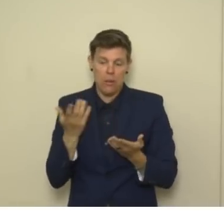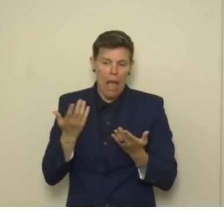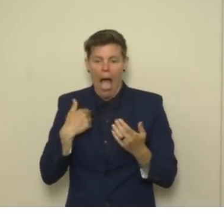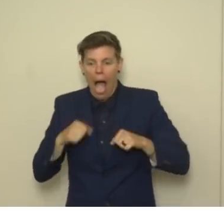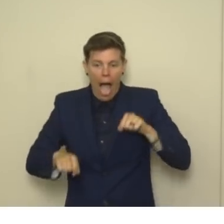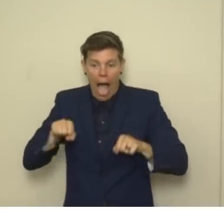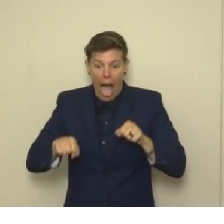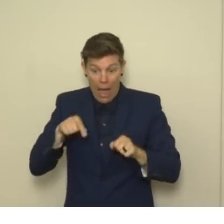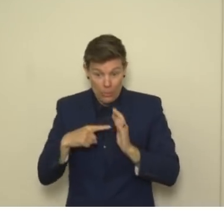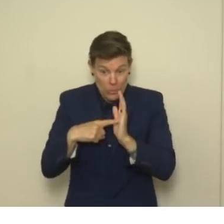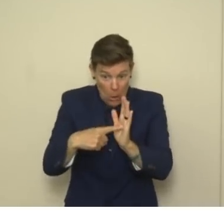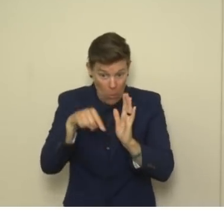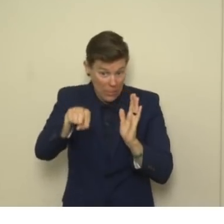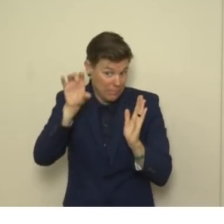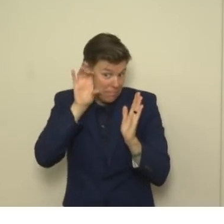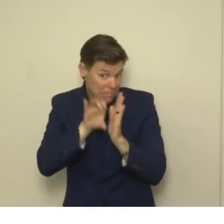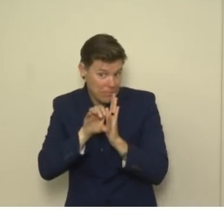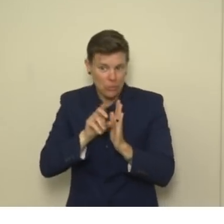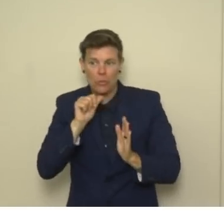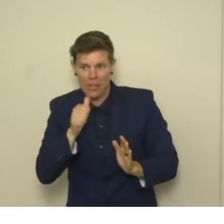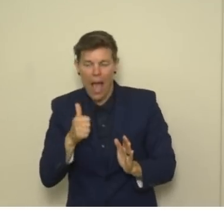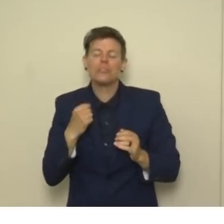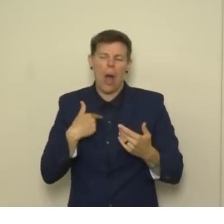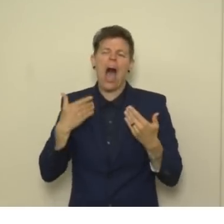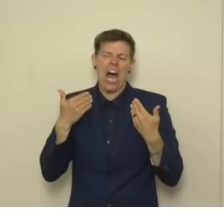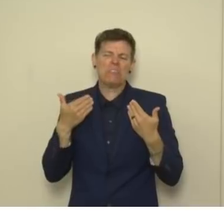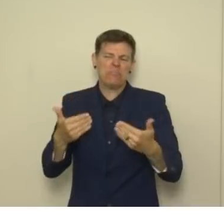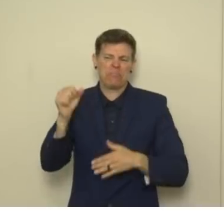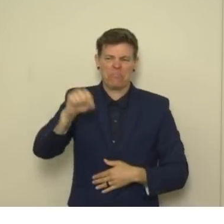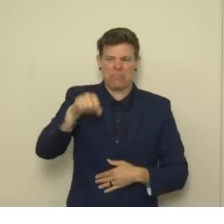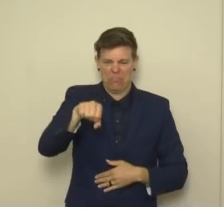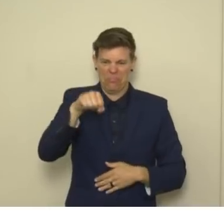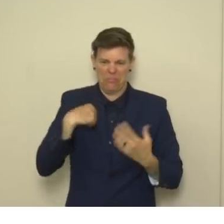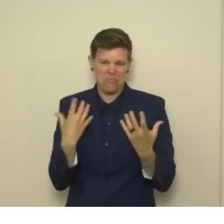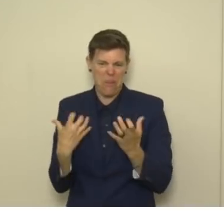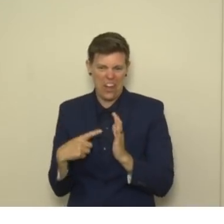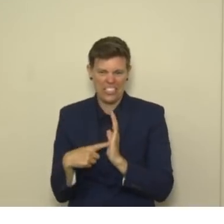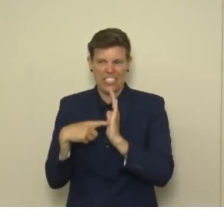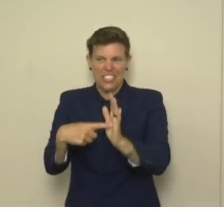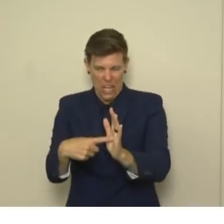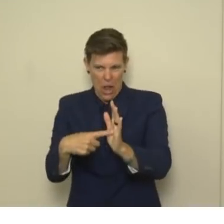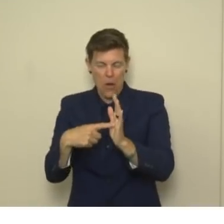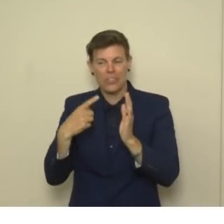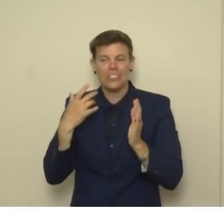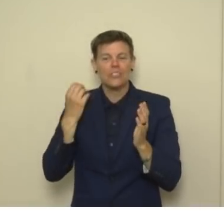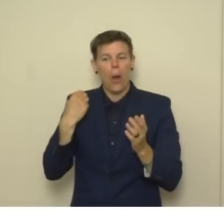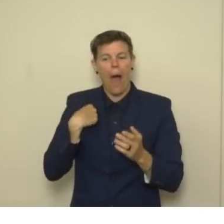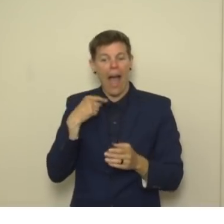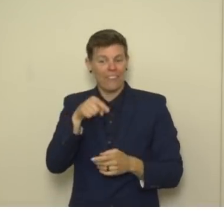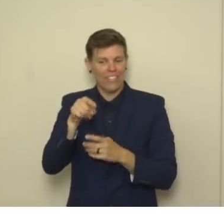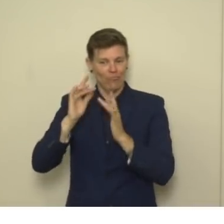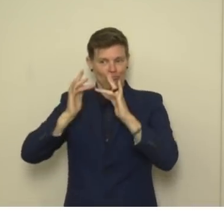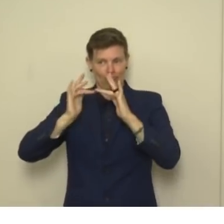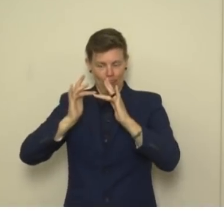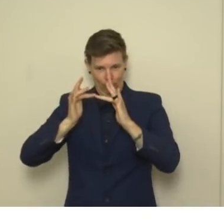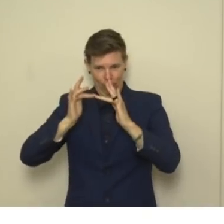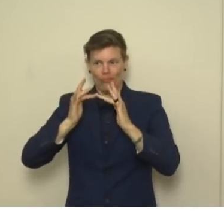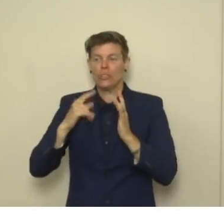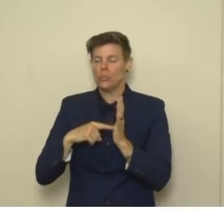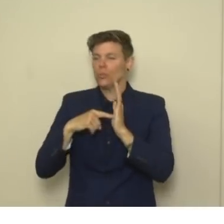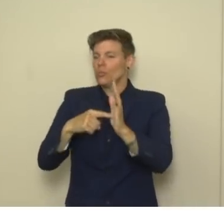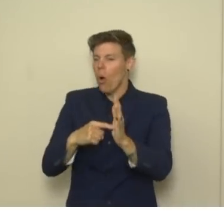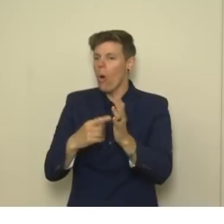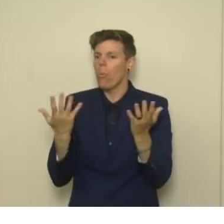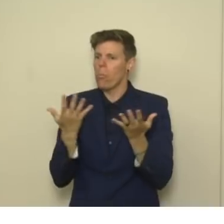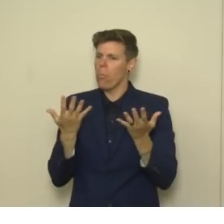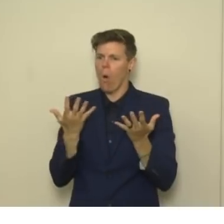website, a video that PBS has put out. We'll get that link to you that actually shows you what happens with breath